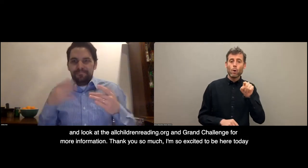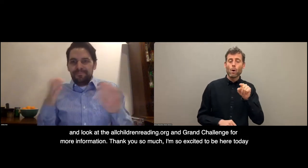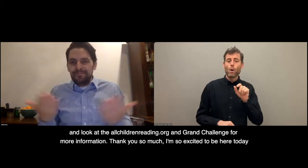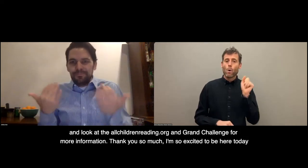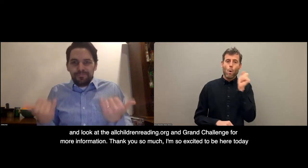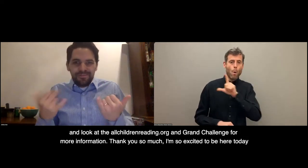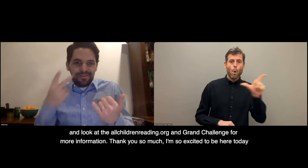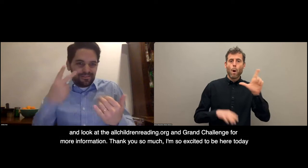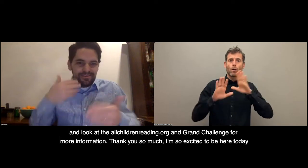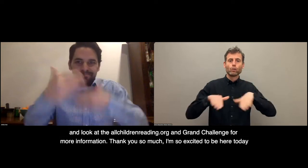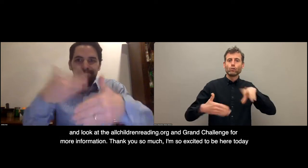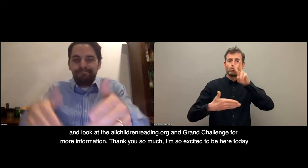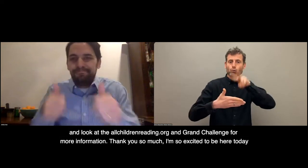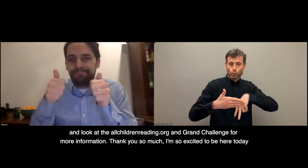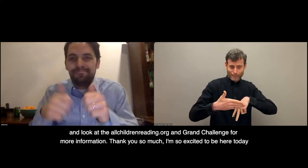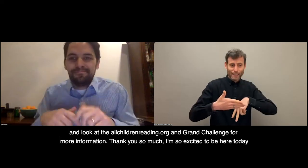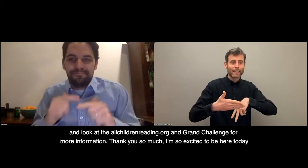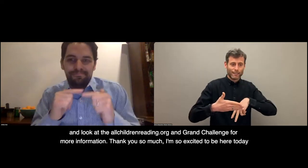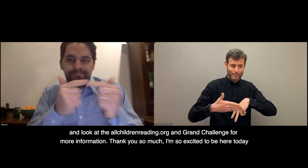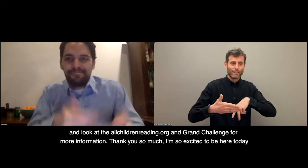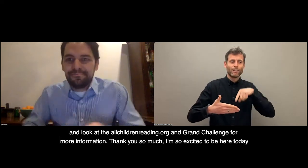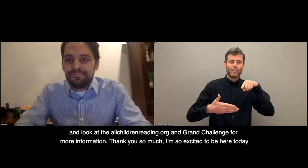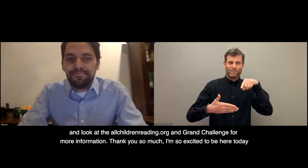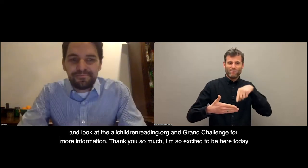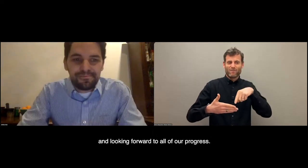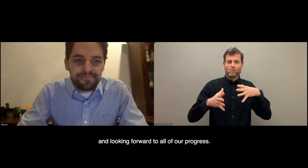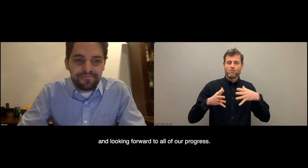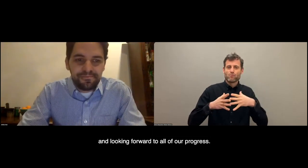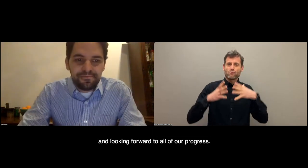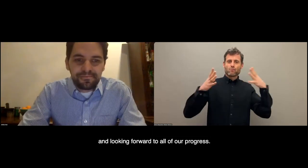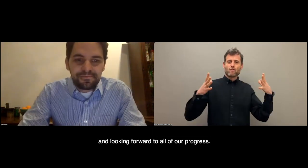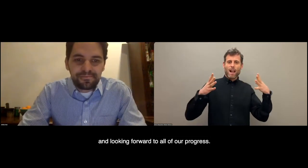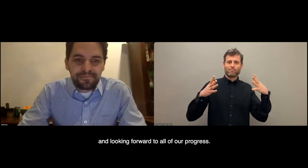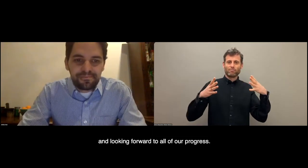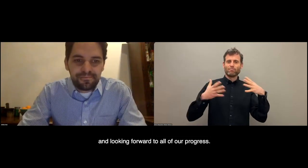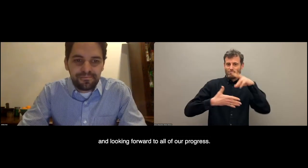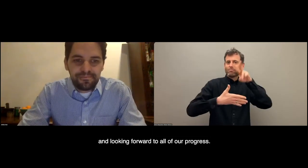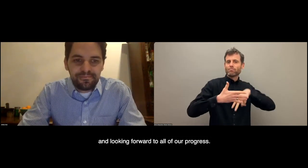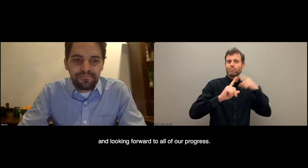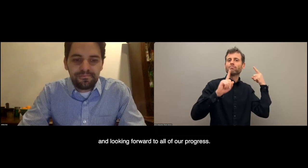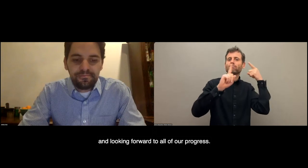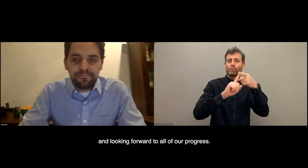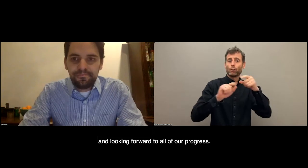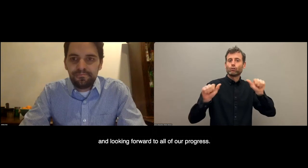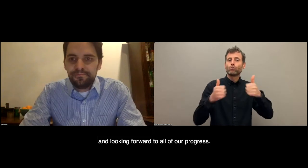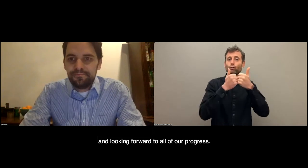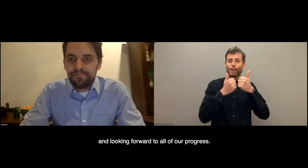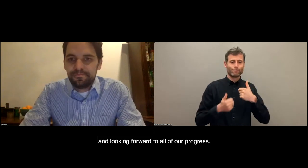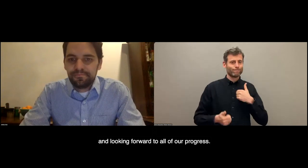allchildrenreadinggrandchallenge.org for more information. Thank you so much. I'm so excited to be here today and looking forward to all of our progress.